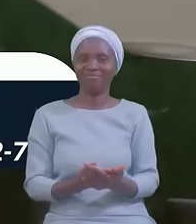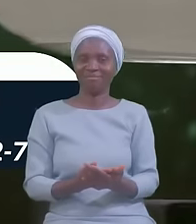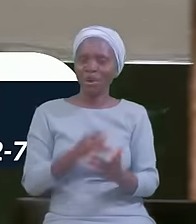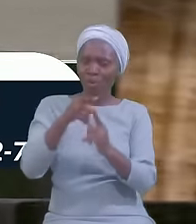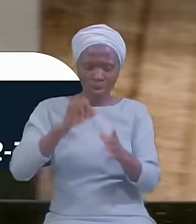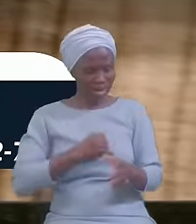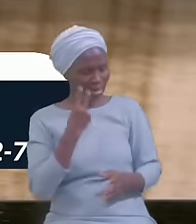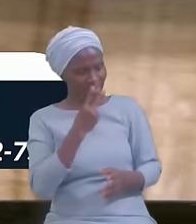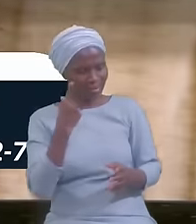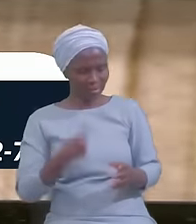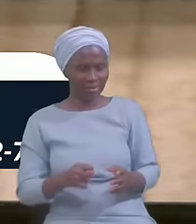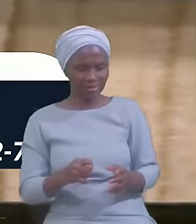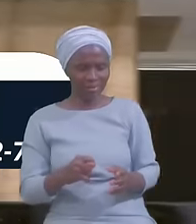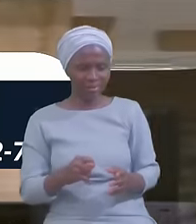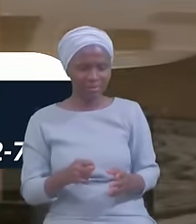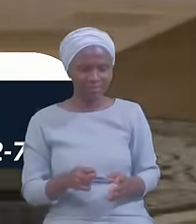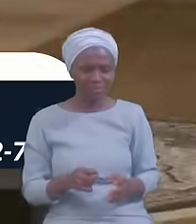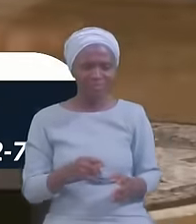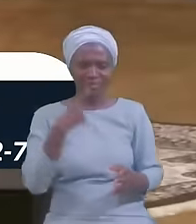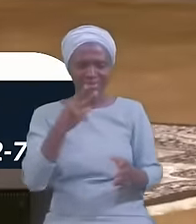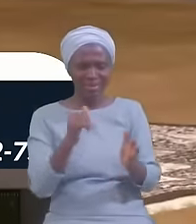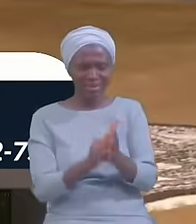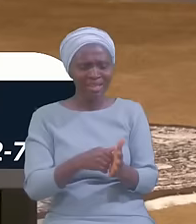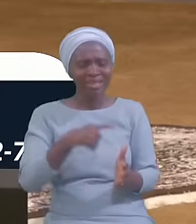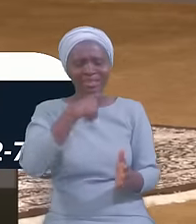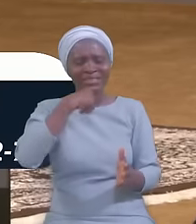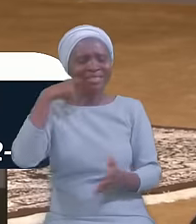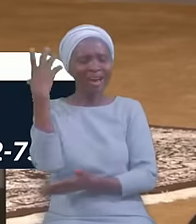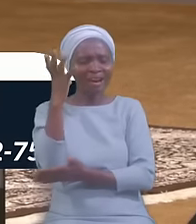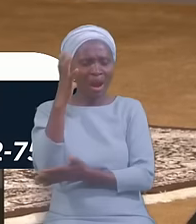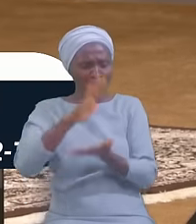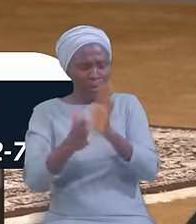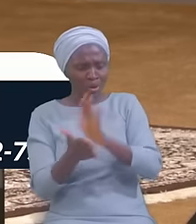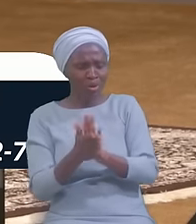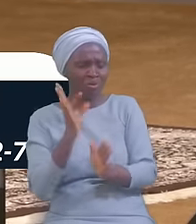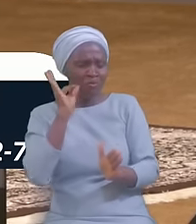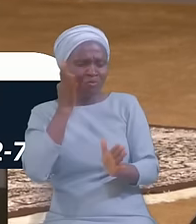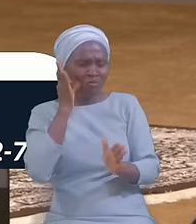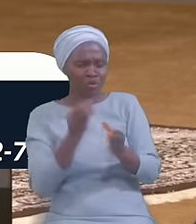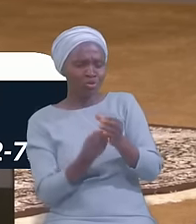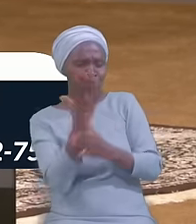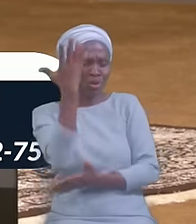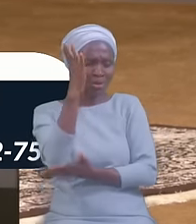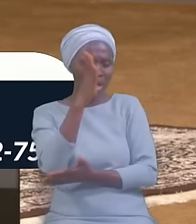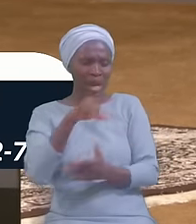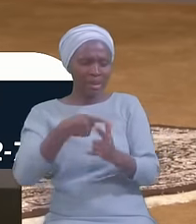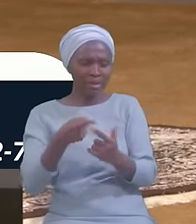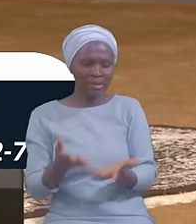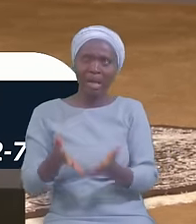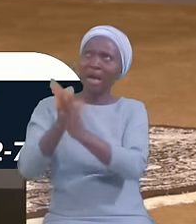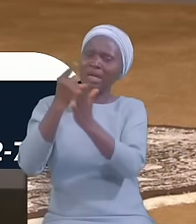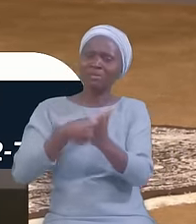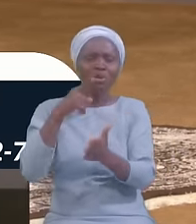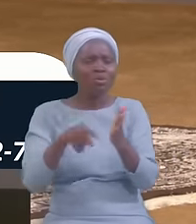the dry rod of the past becoming fruit-bearing rod, and he asked me, what do you see? And I